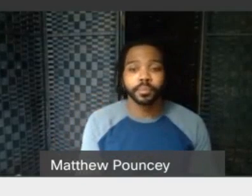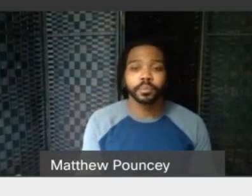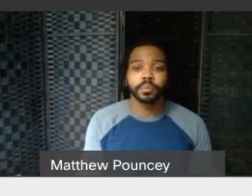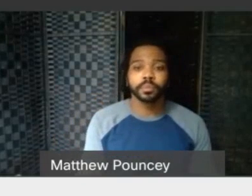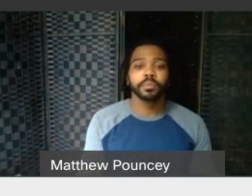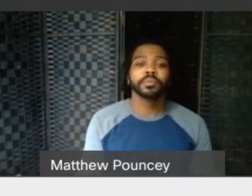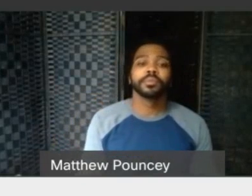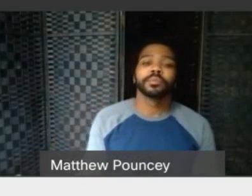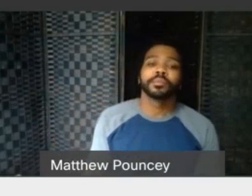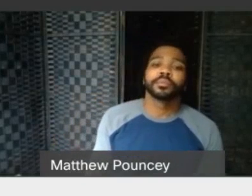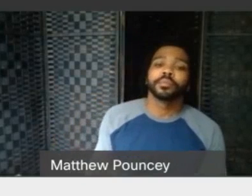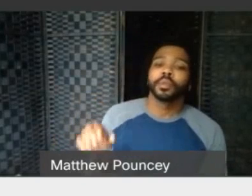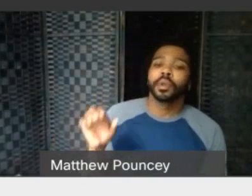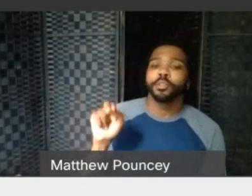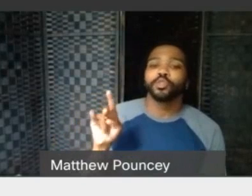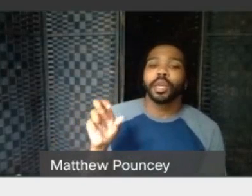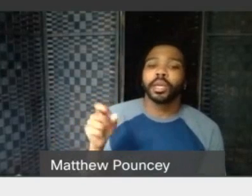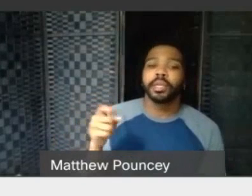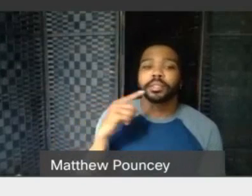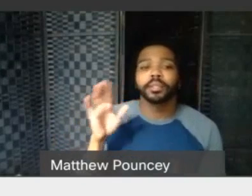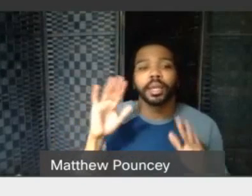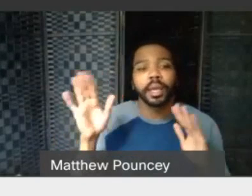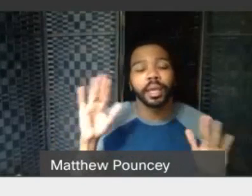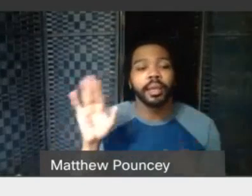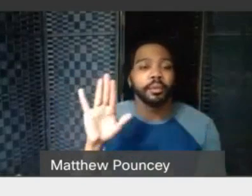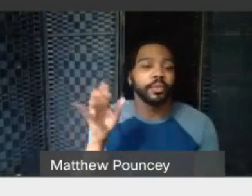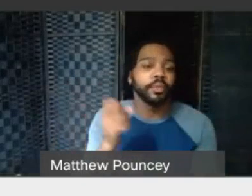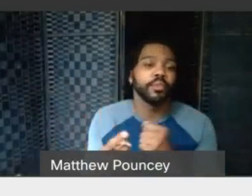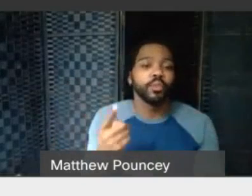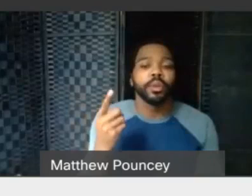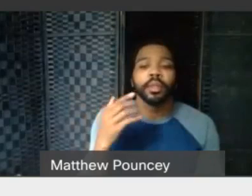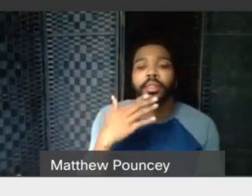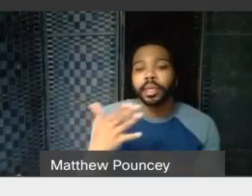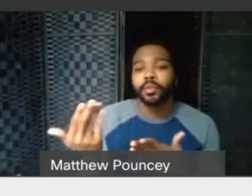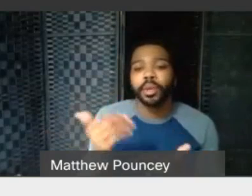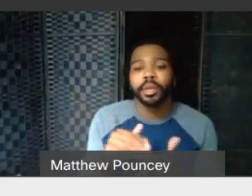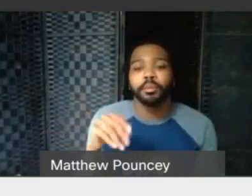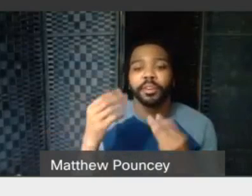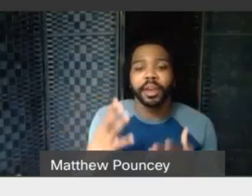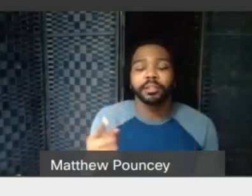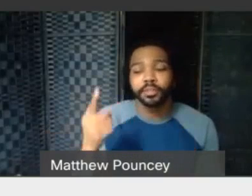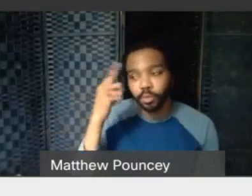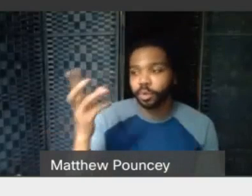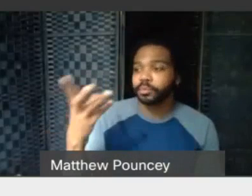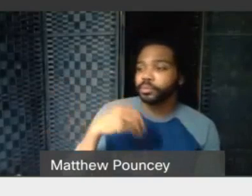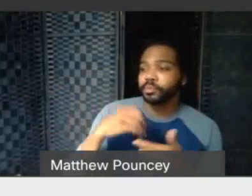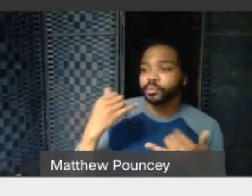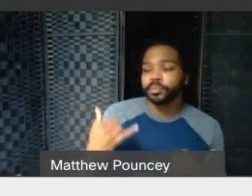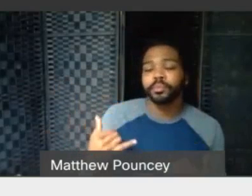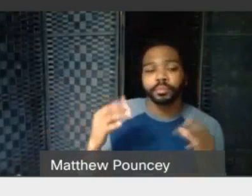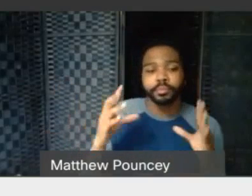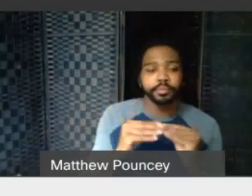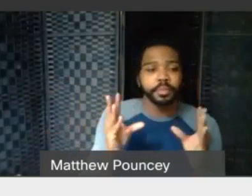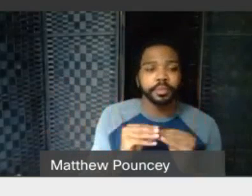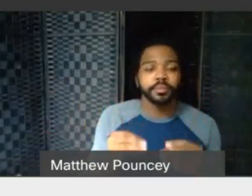Hi, good afternoon, everyone. So thank you again to our providers for participating in the